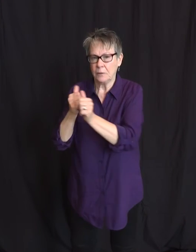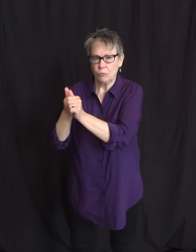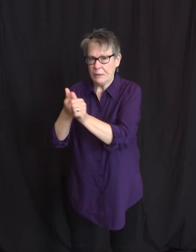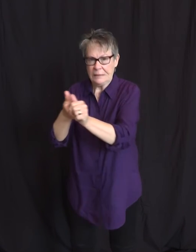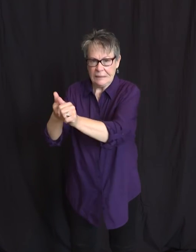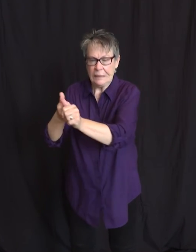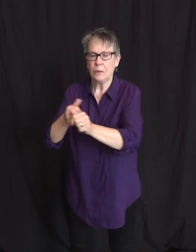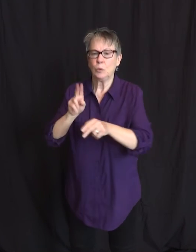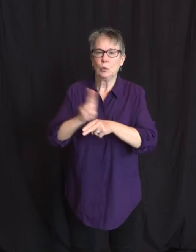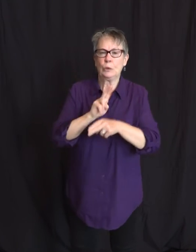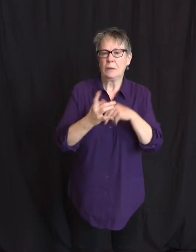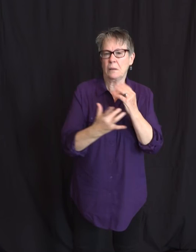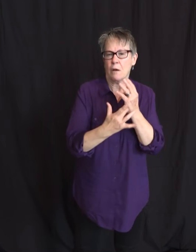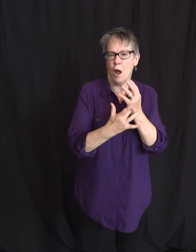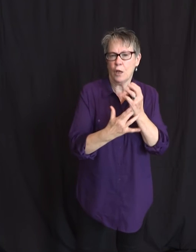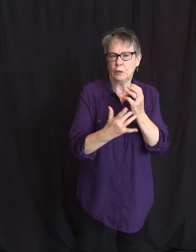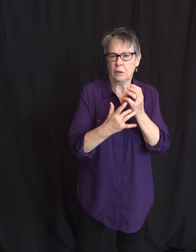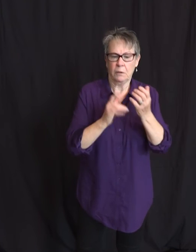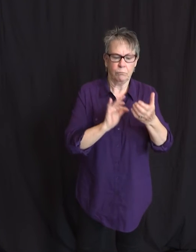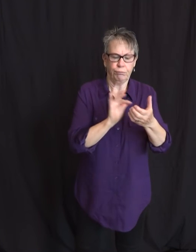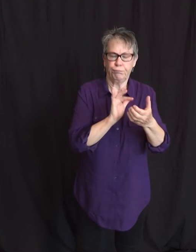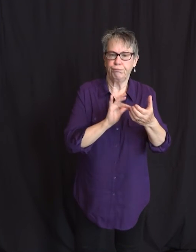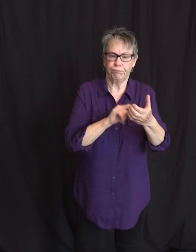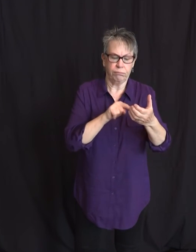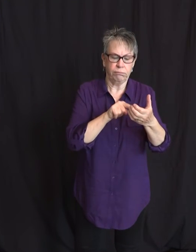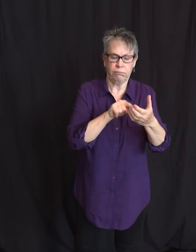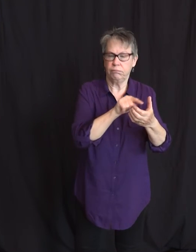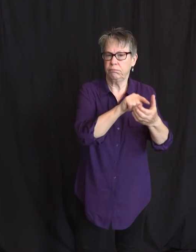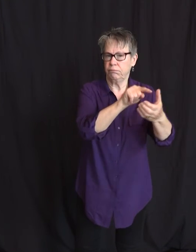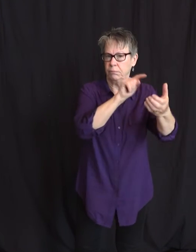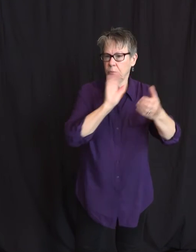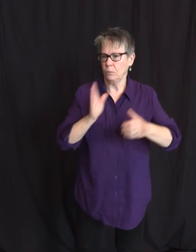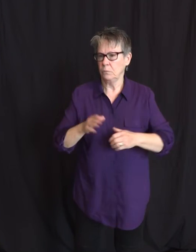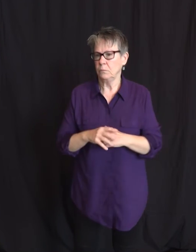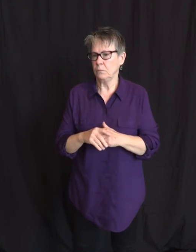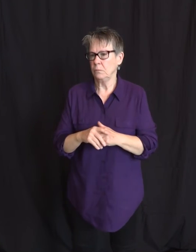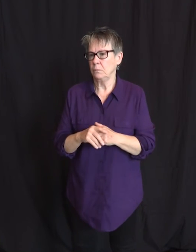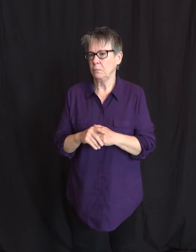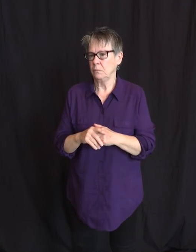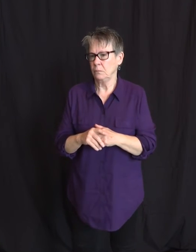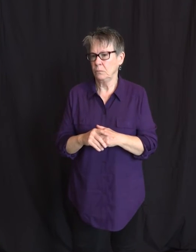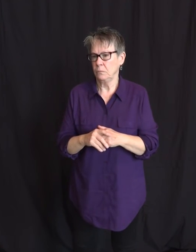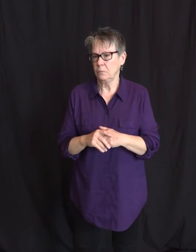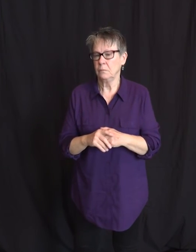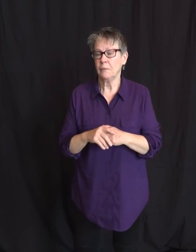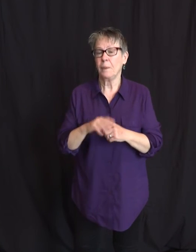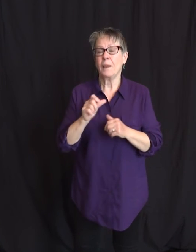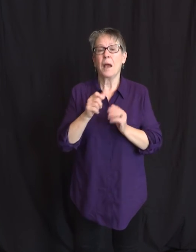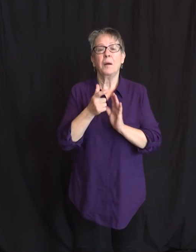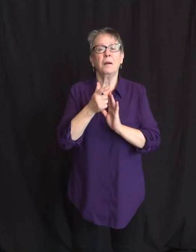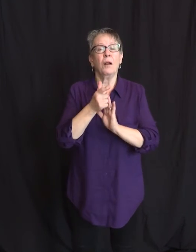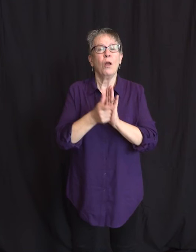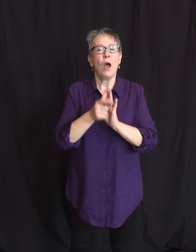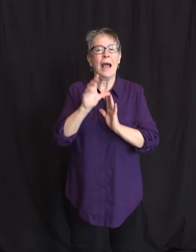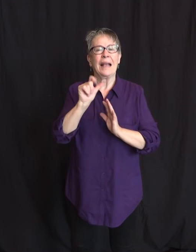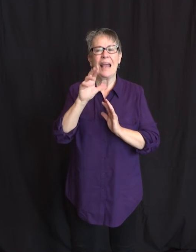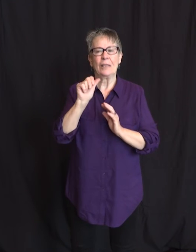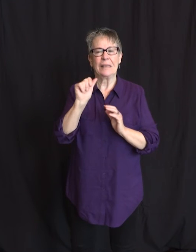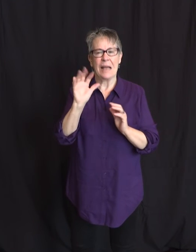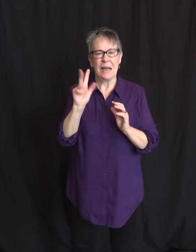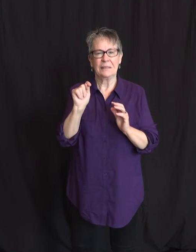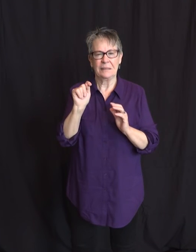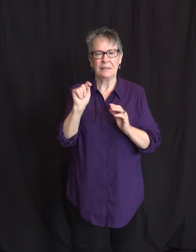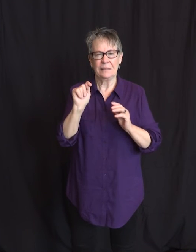billion for states and other governments, counties, cities with a population of over